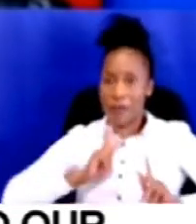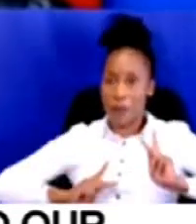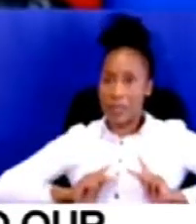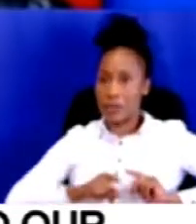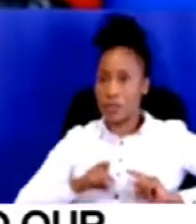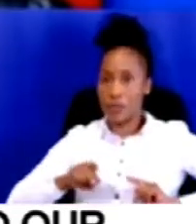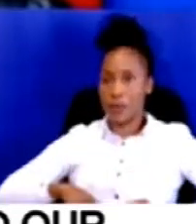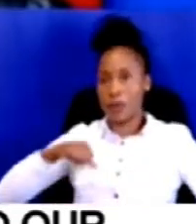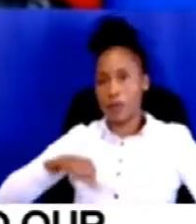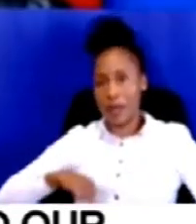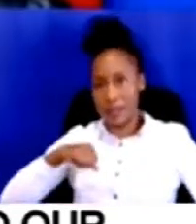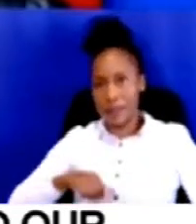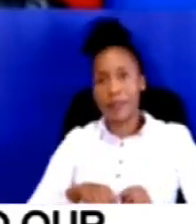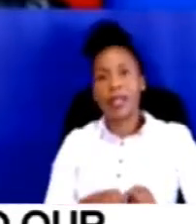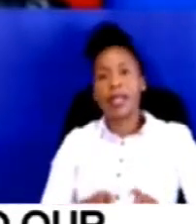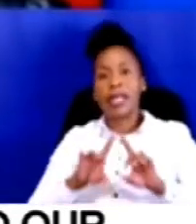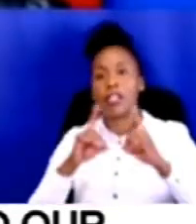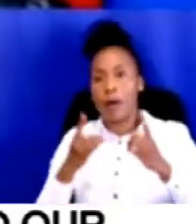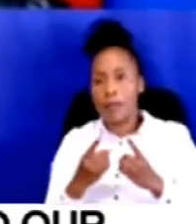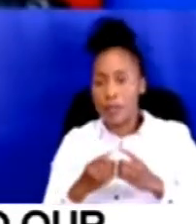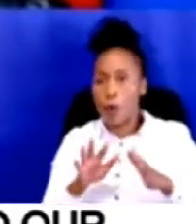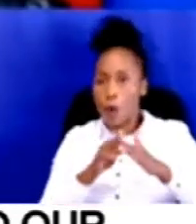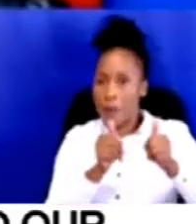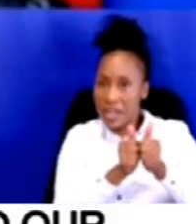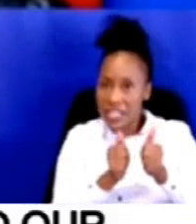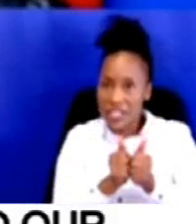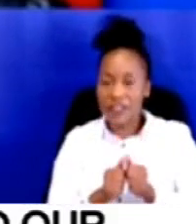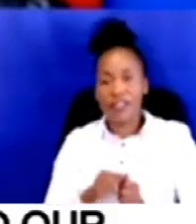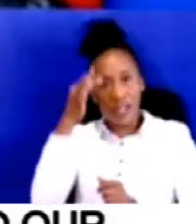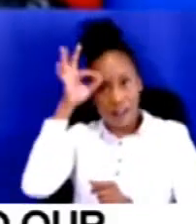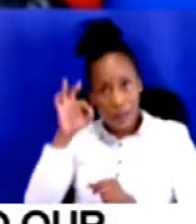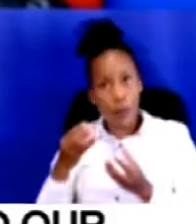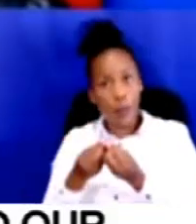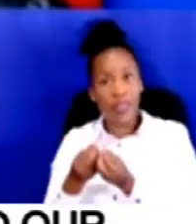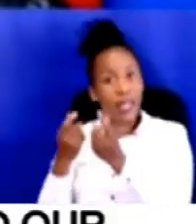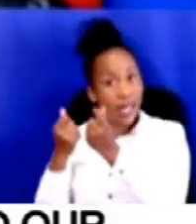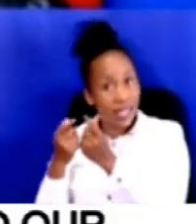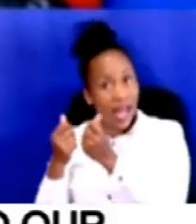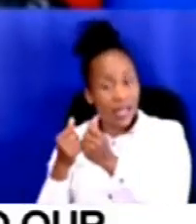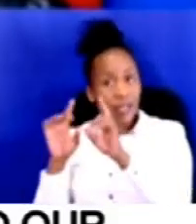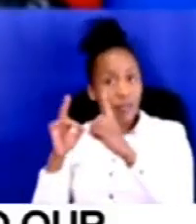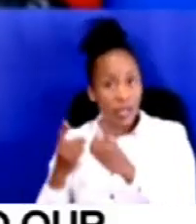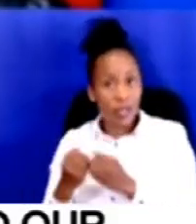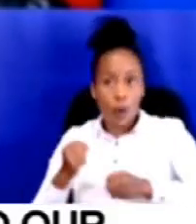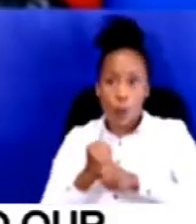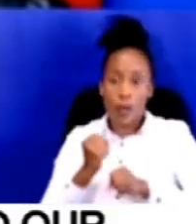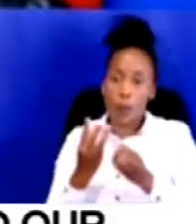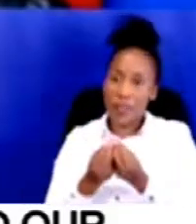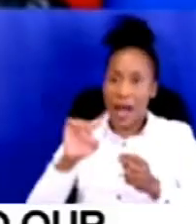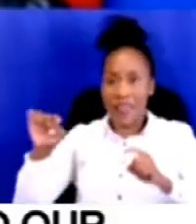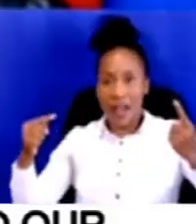municipalities. The Department of Cooperative Governance and National Treasury are working in collaboration with other sector